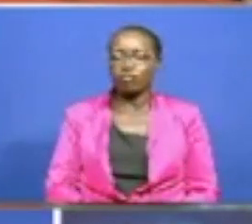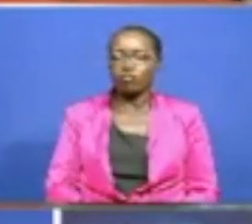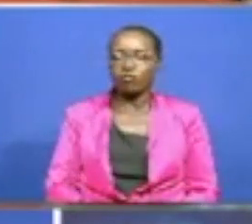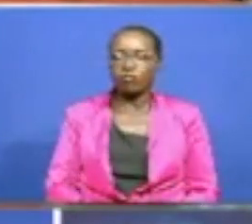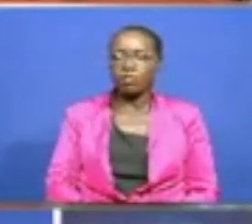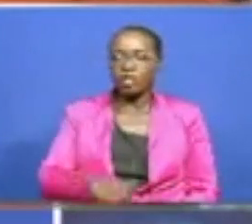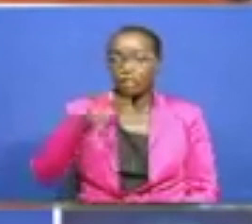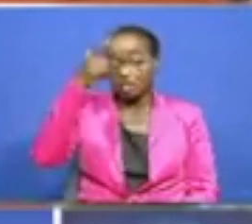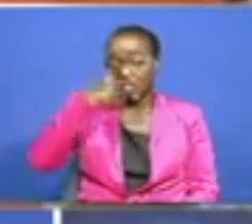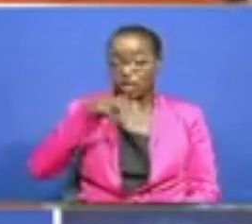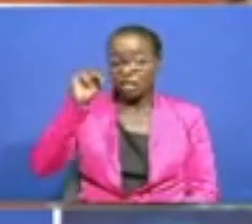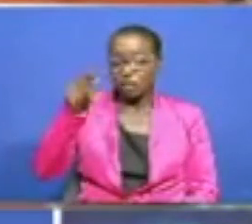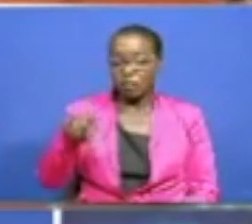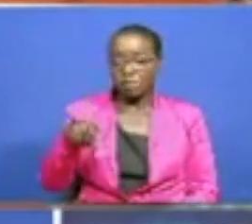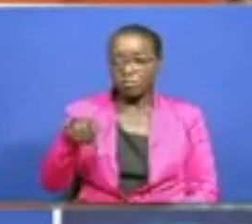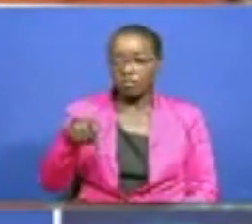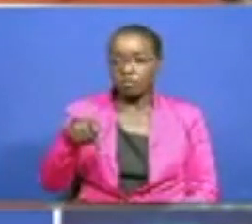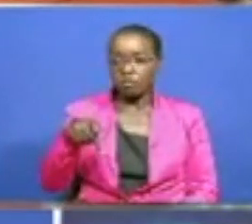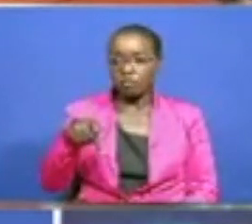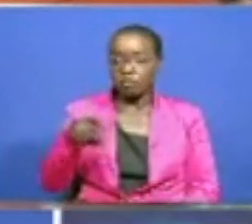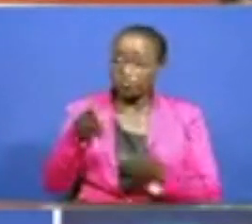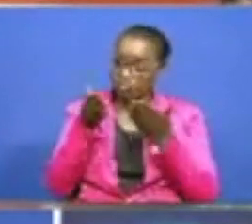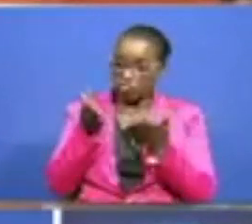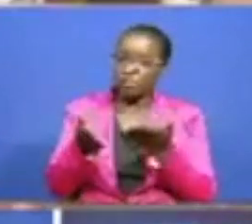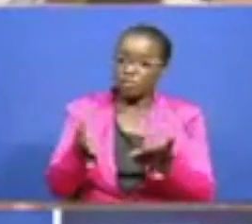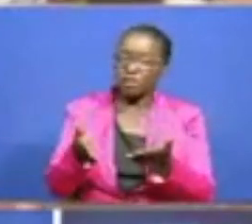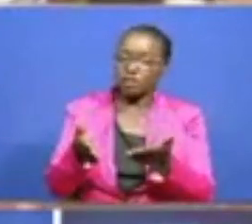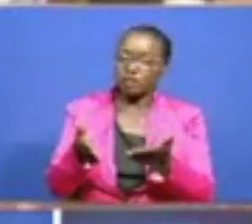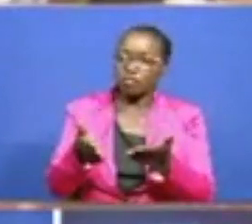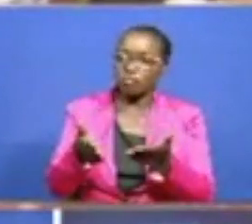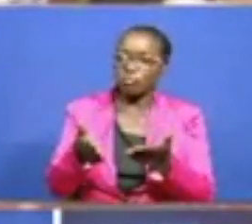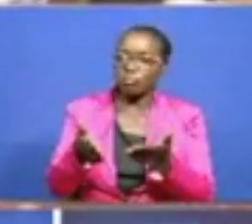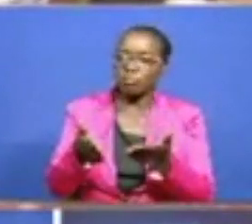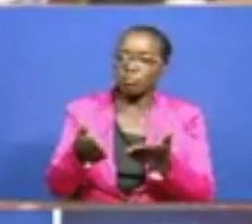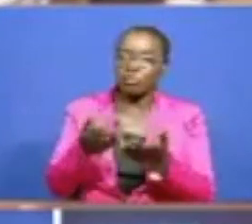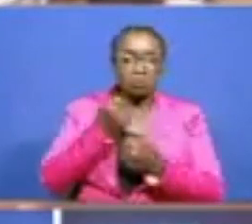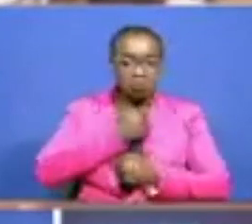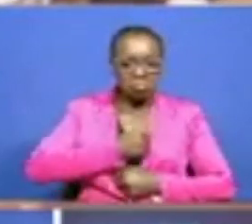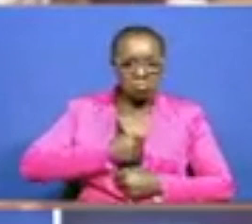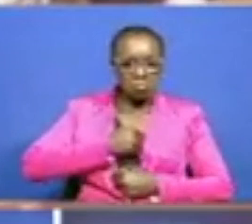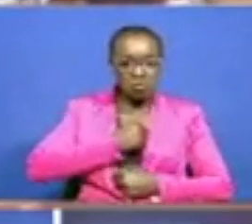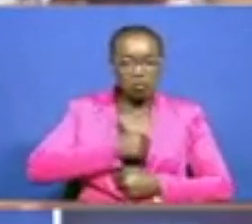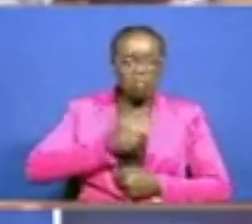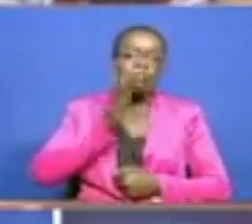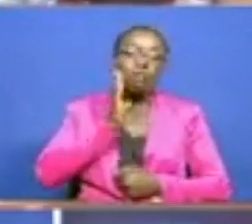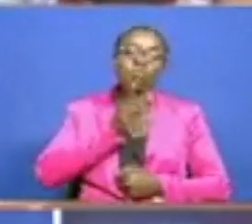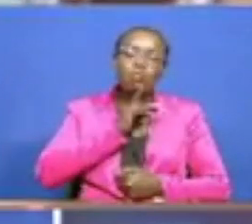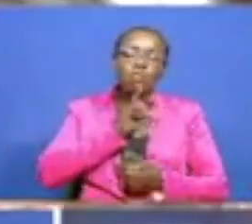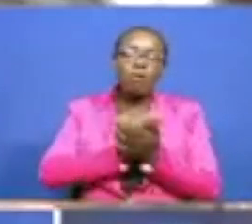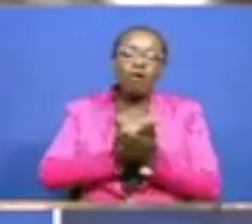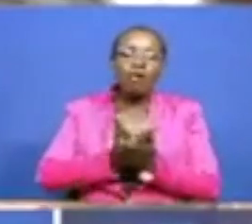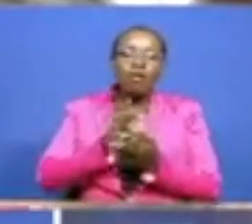Thika Member of Parliament Patrick Wainaina, who was present at the requiem mass, condoled with the parents and relatives of the